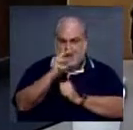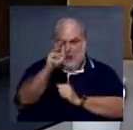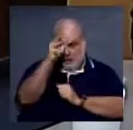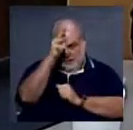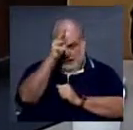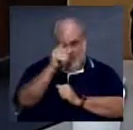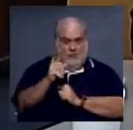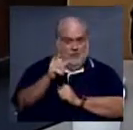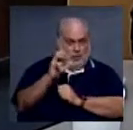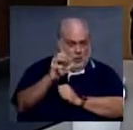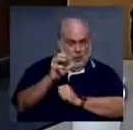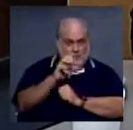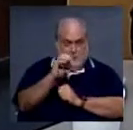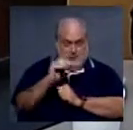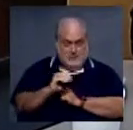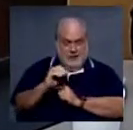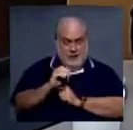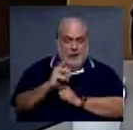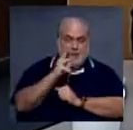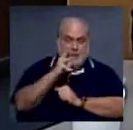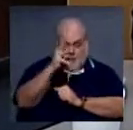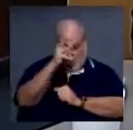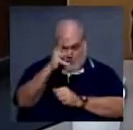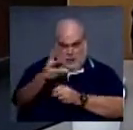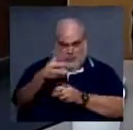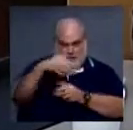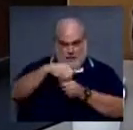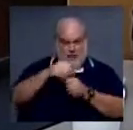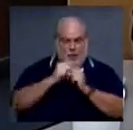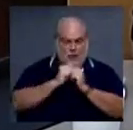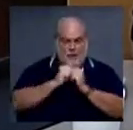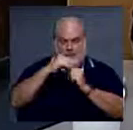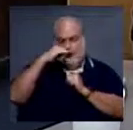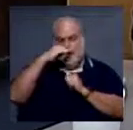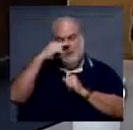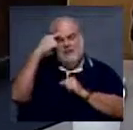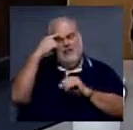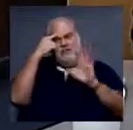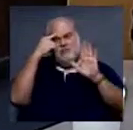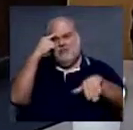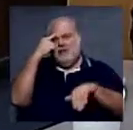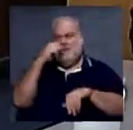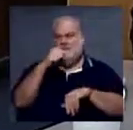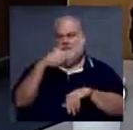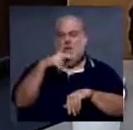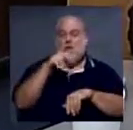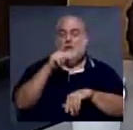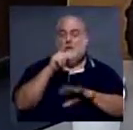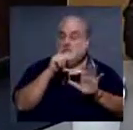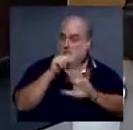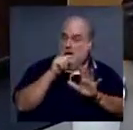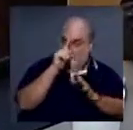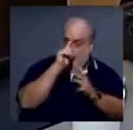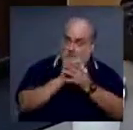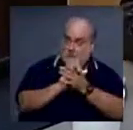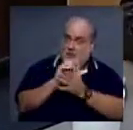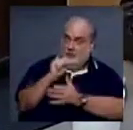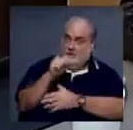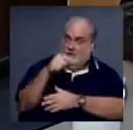100% parental participation with these kids. And I know it's just sports. You can say, oh, that's just sports. please, believe me, sports